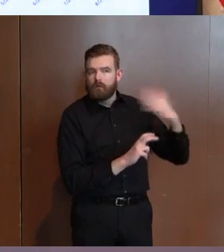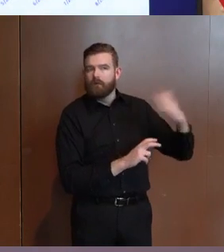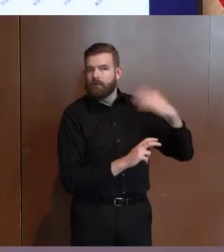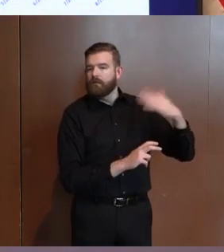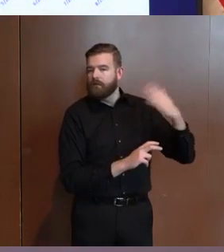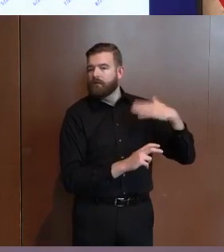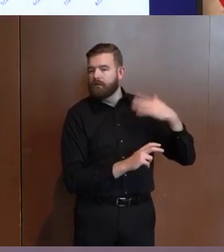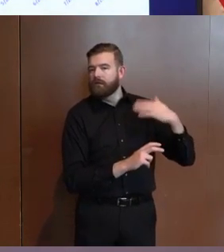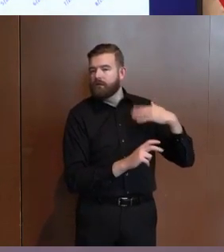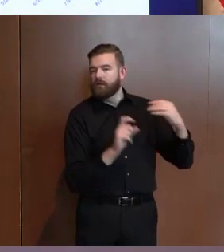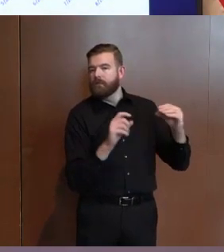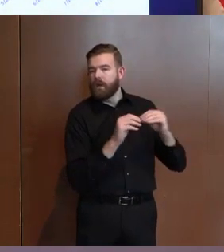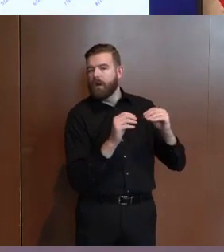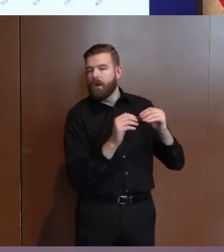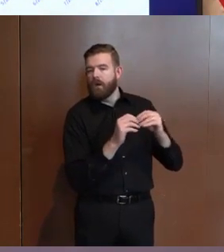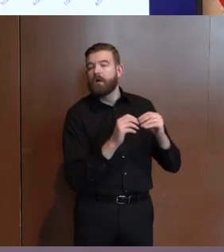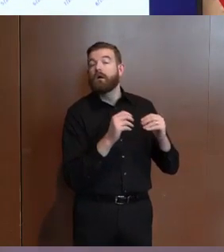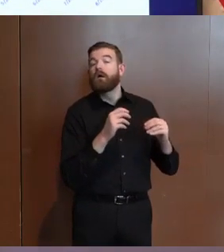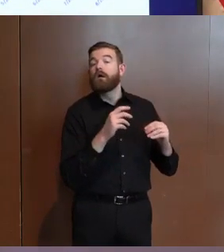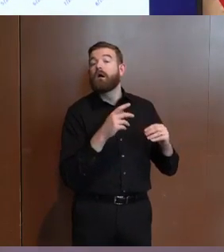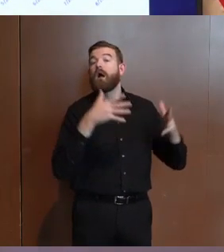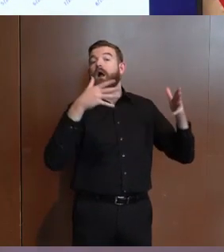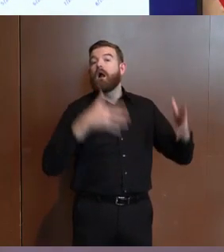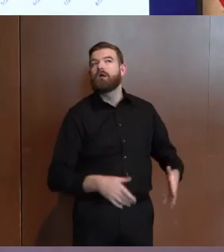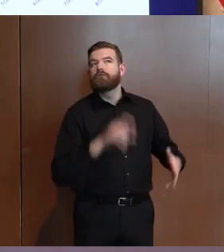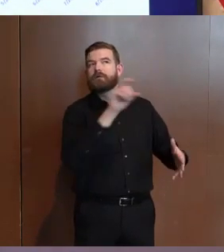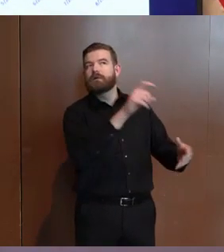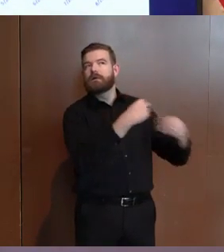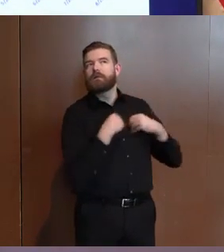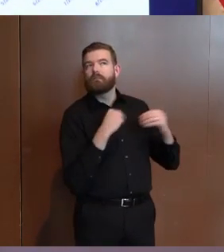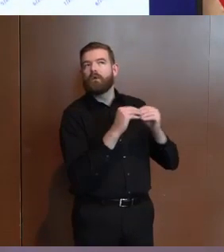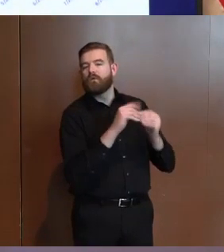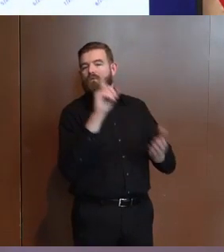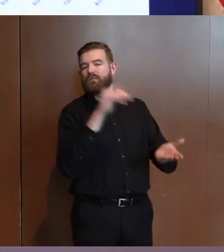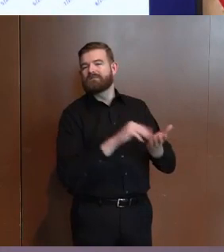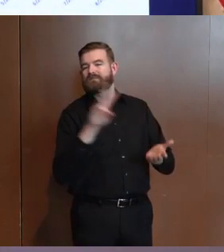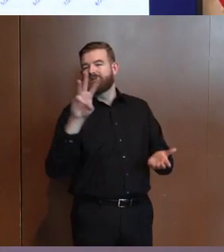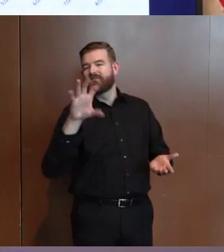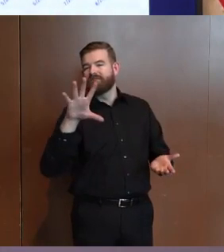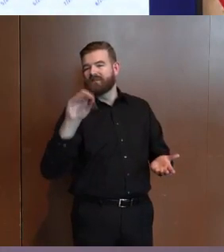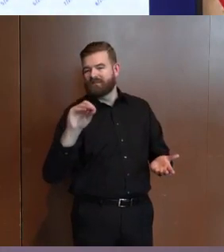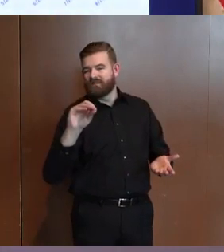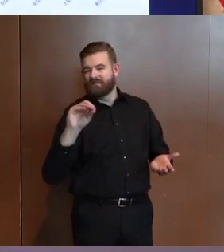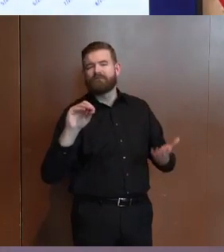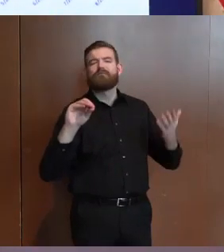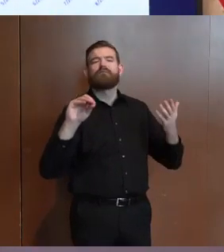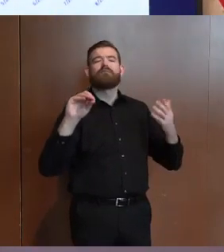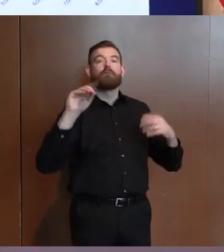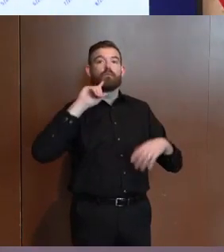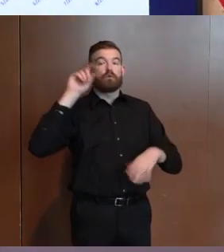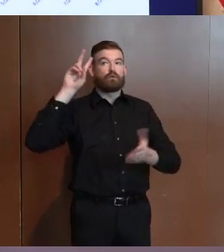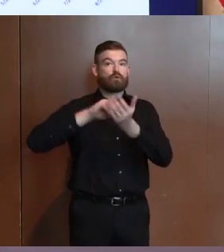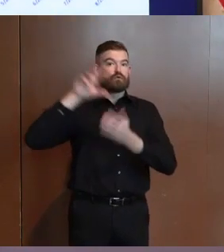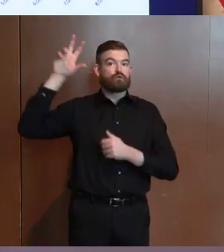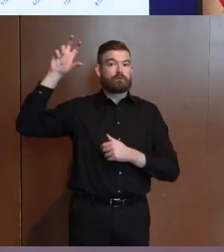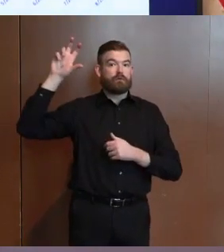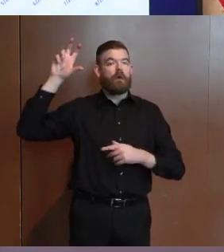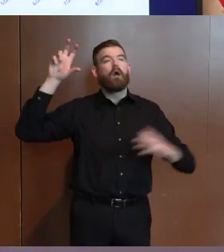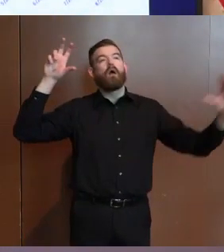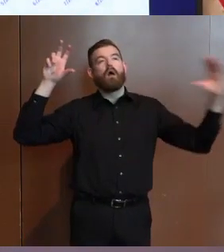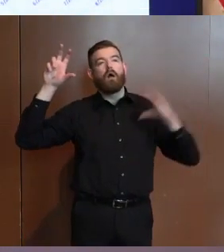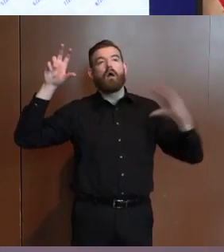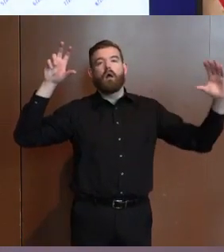is 1,650. And as I sit here today, we have not been able, and this is partly the world